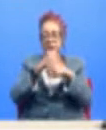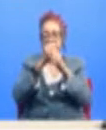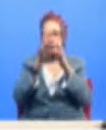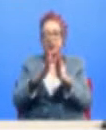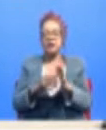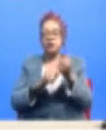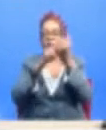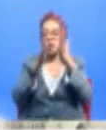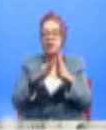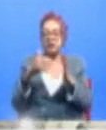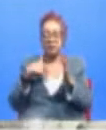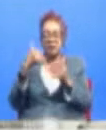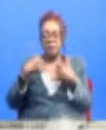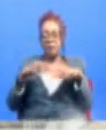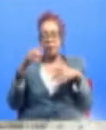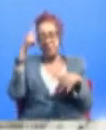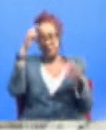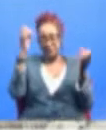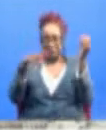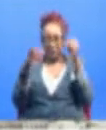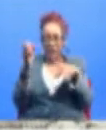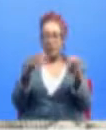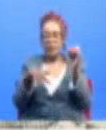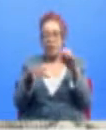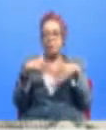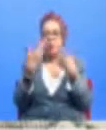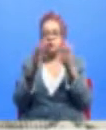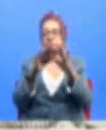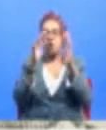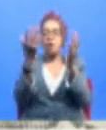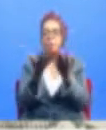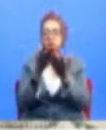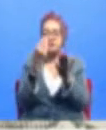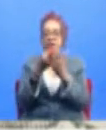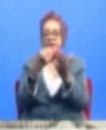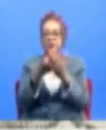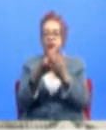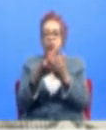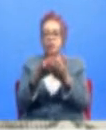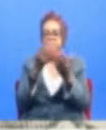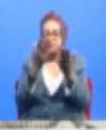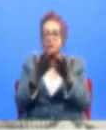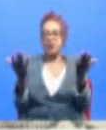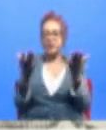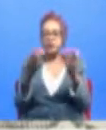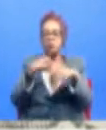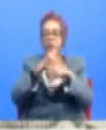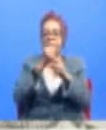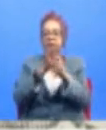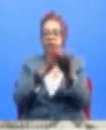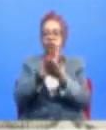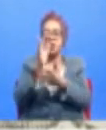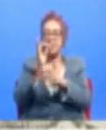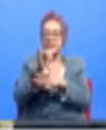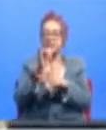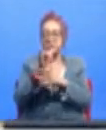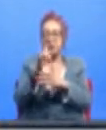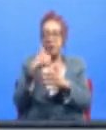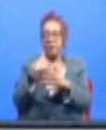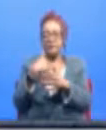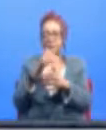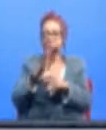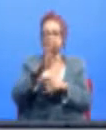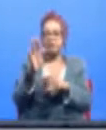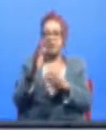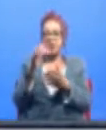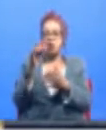think tanks are calling for a rethink of the global financial architecture to ensure that economies which fall into distress, especially those in